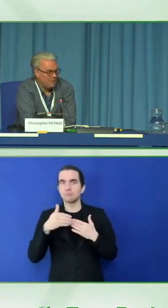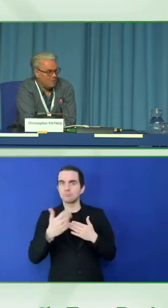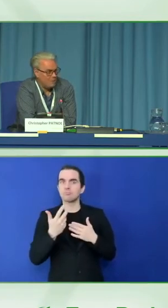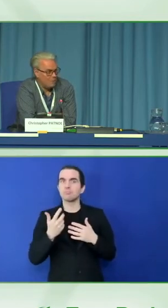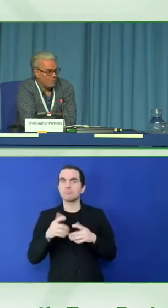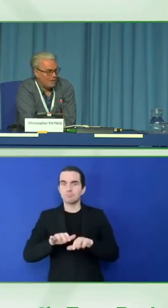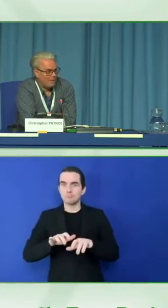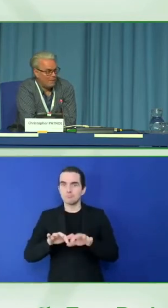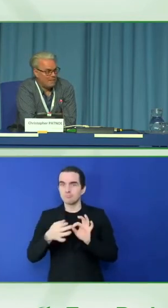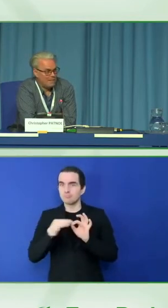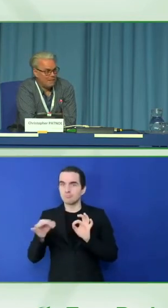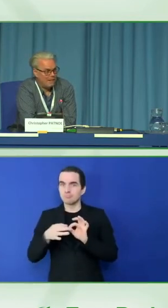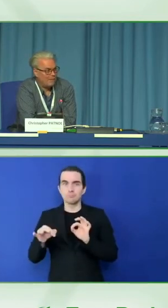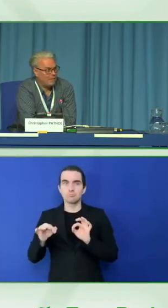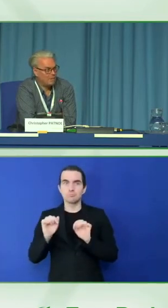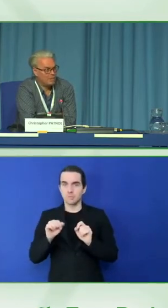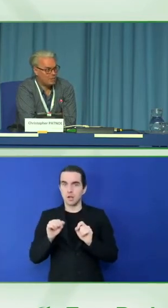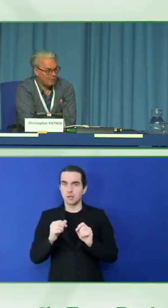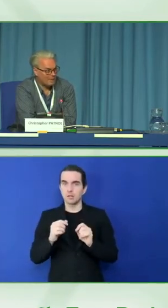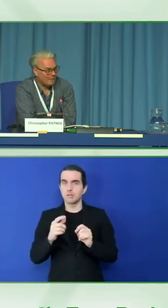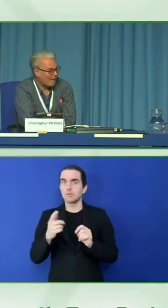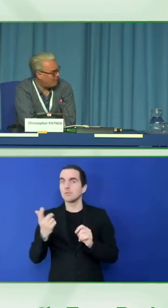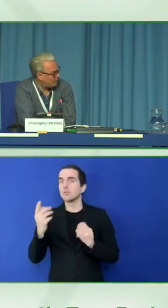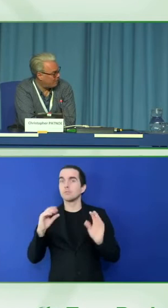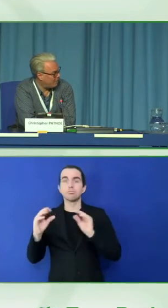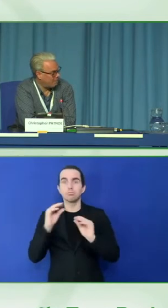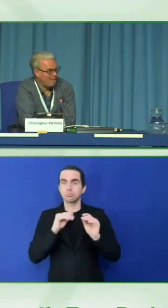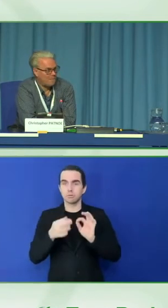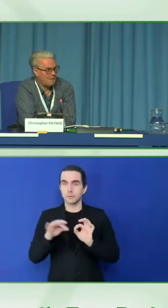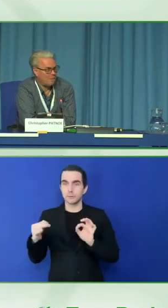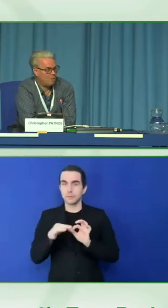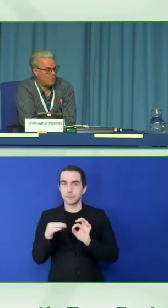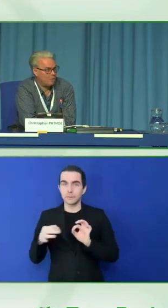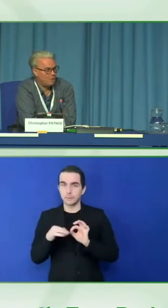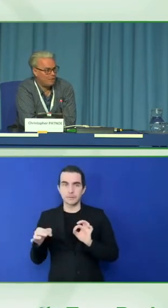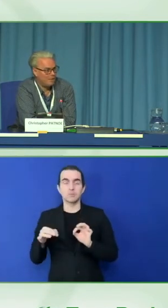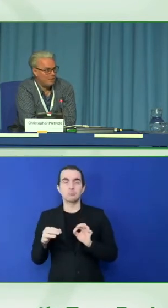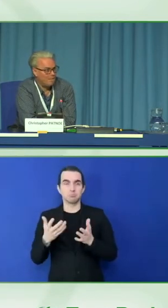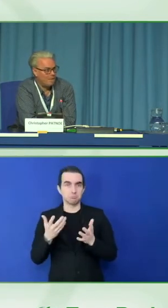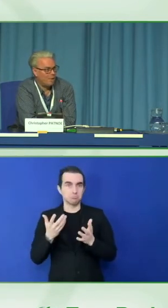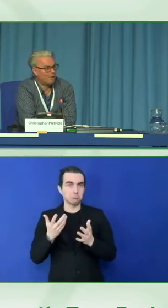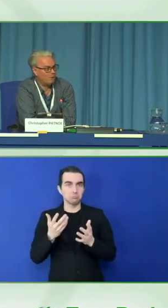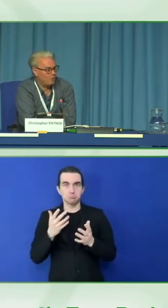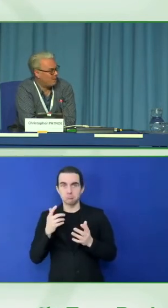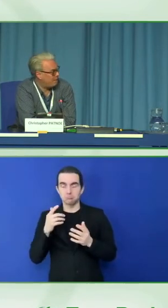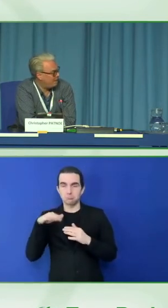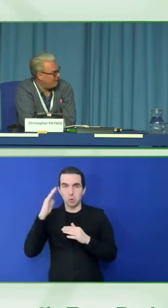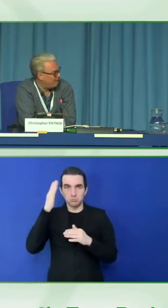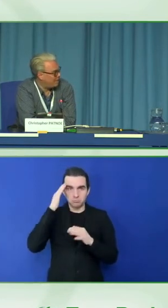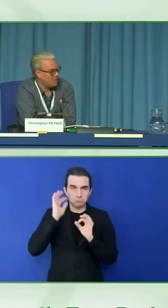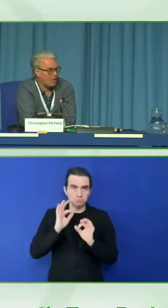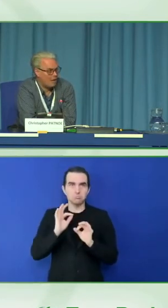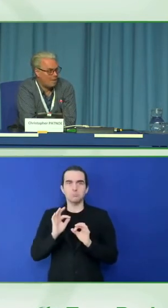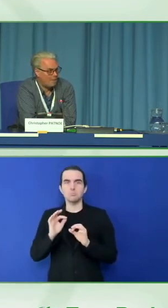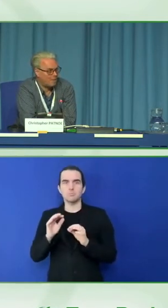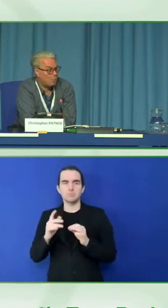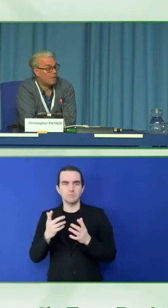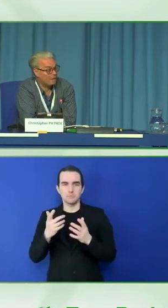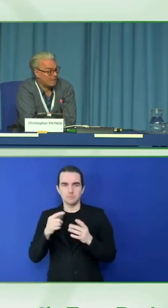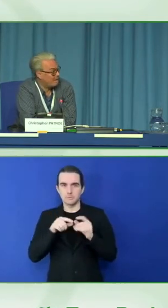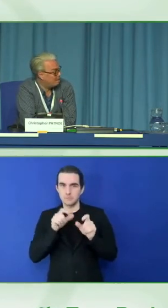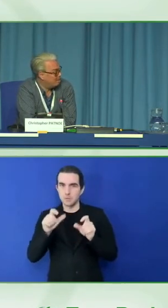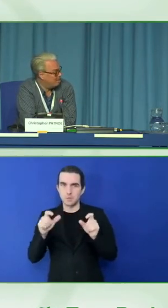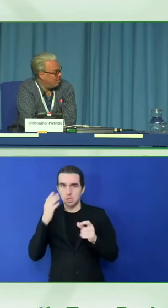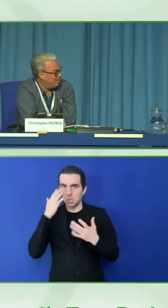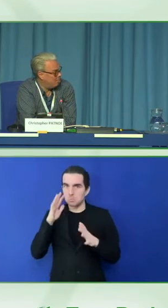So we either need to have us scream louder or find people who can be partnered with us and can start talking about this